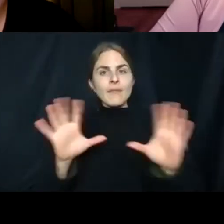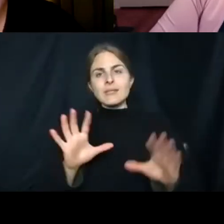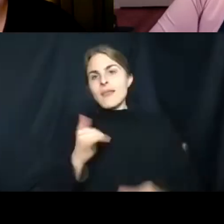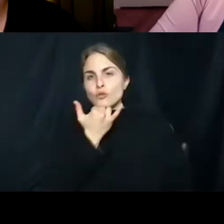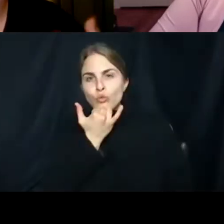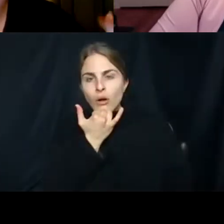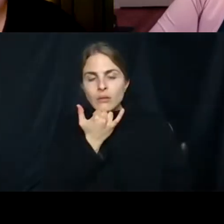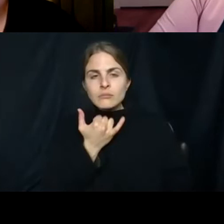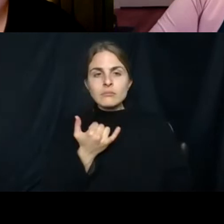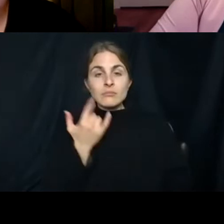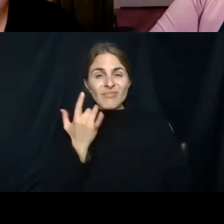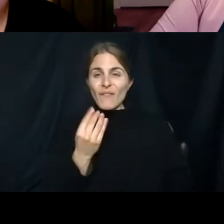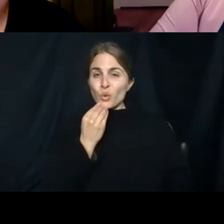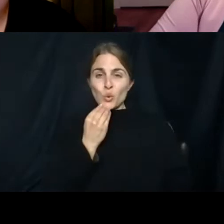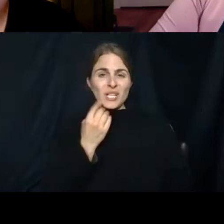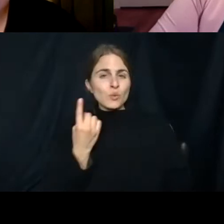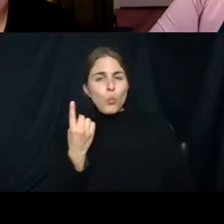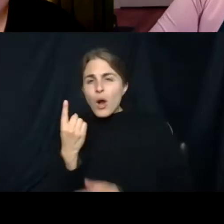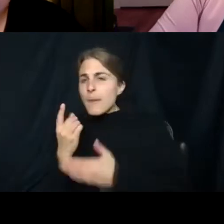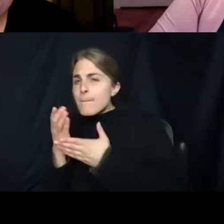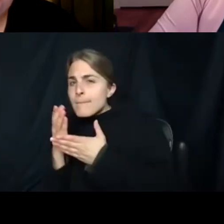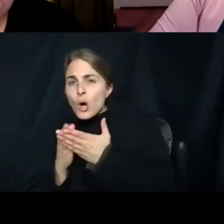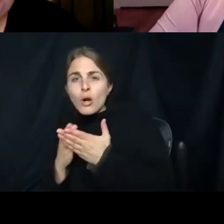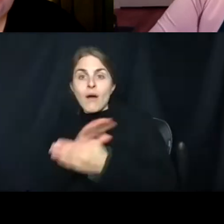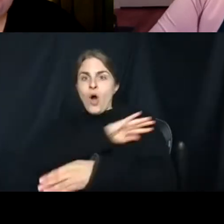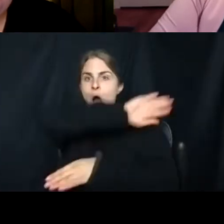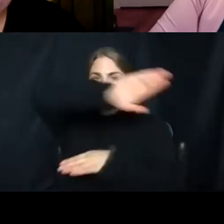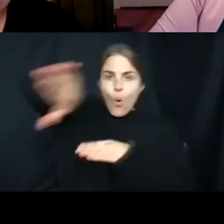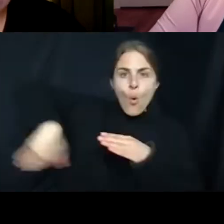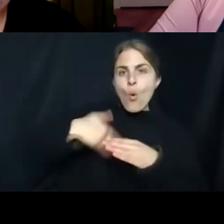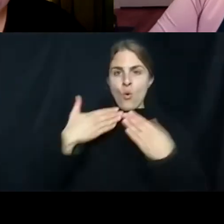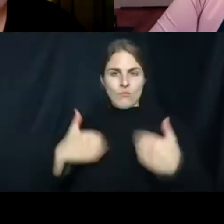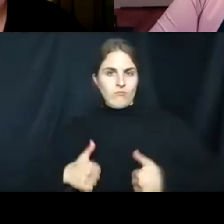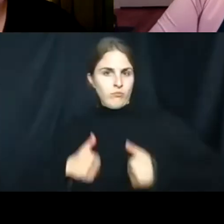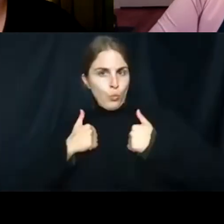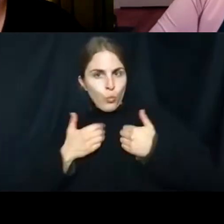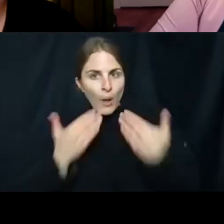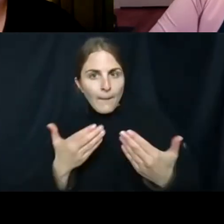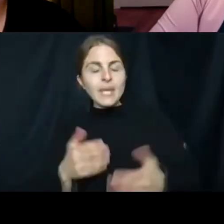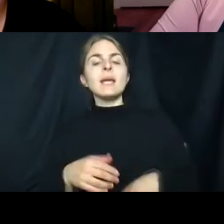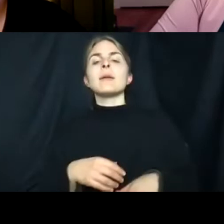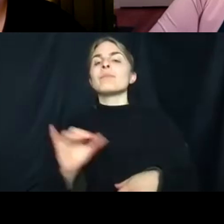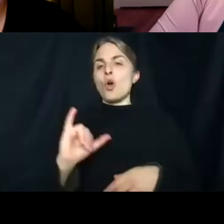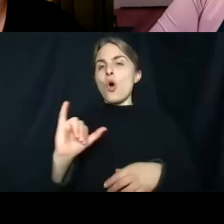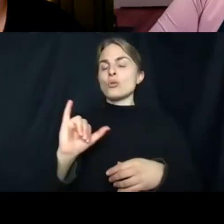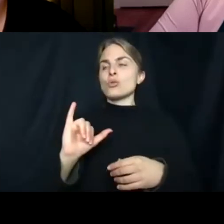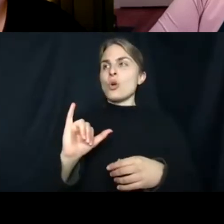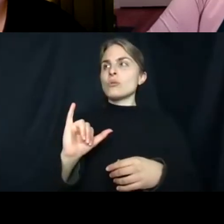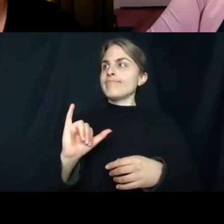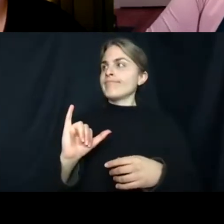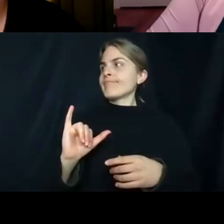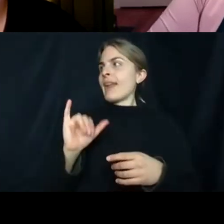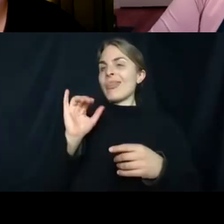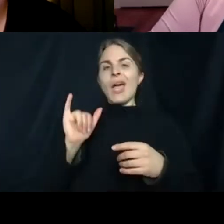food, again, is just a small part of our overall well-being. And two, it actually operates on a lot of